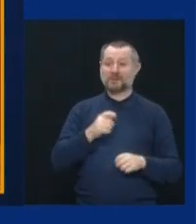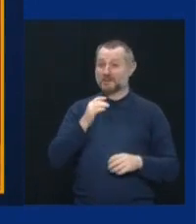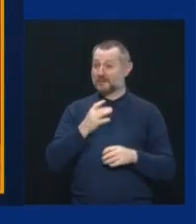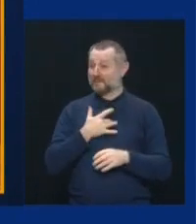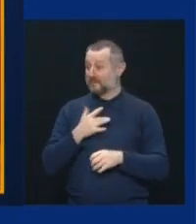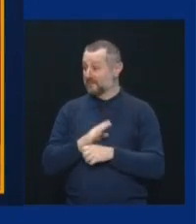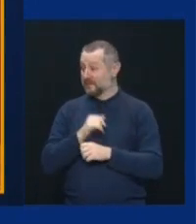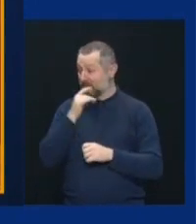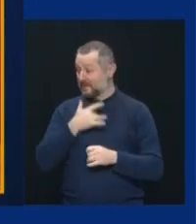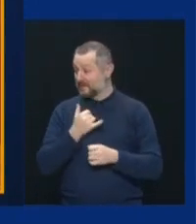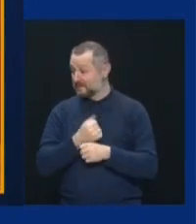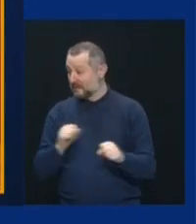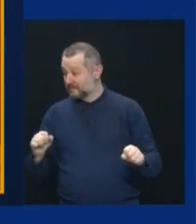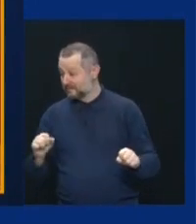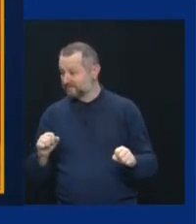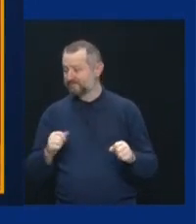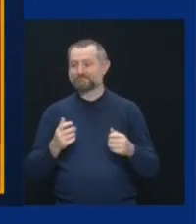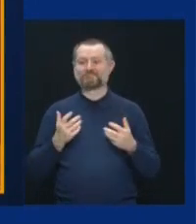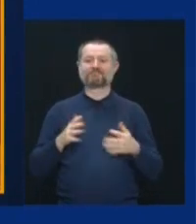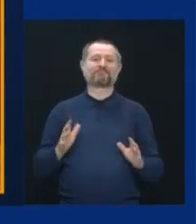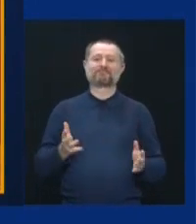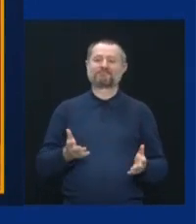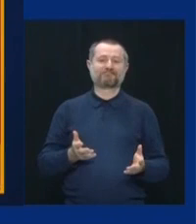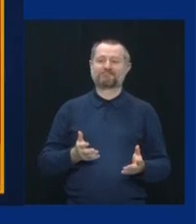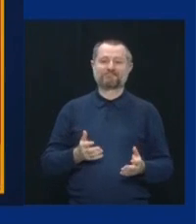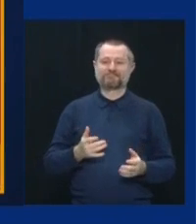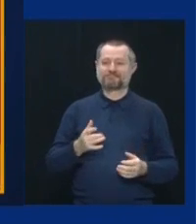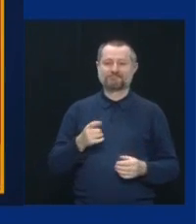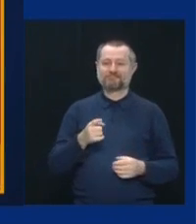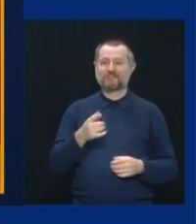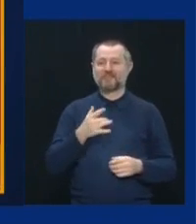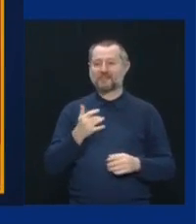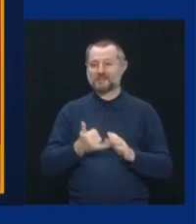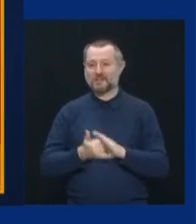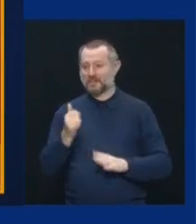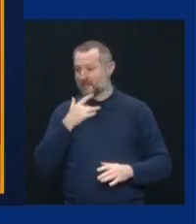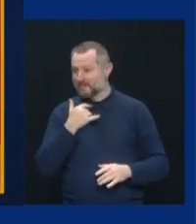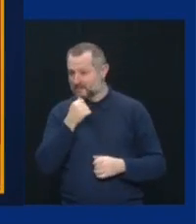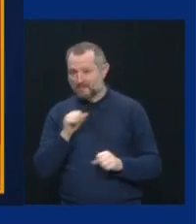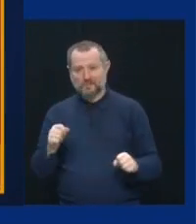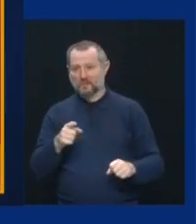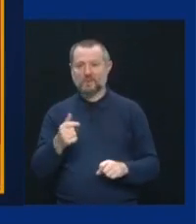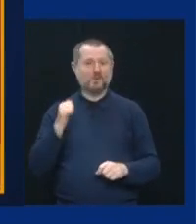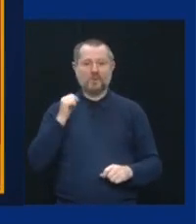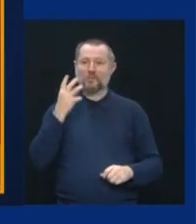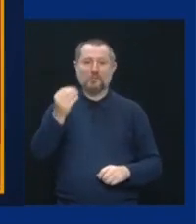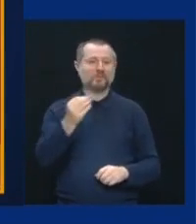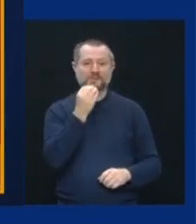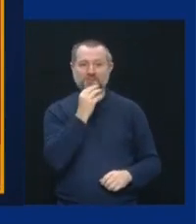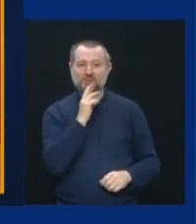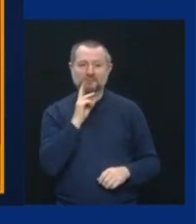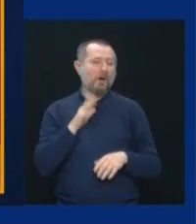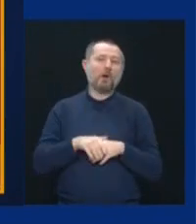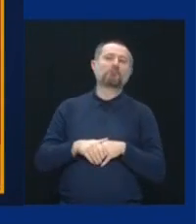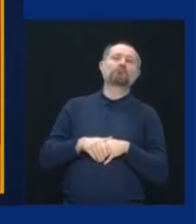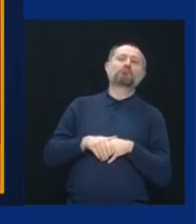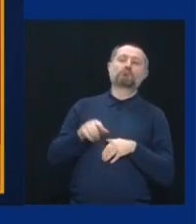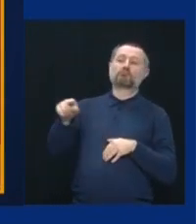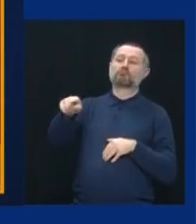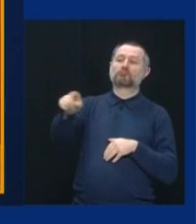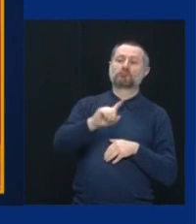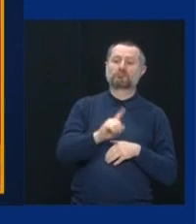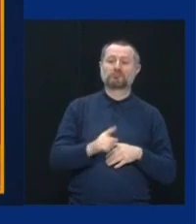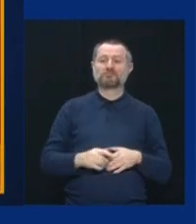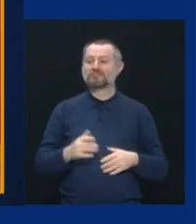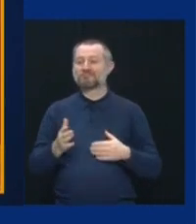if people don't feel safe, if your riders don't feel safe, they're not going to go to a restaurant. I don't care how many, what we do